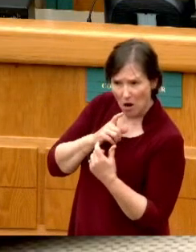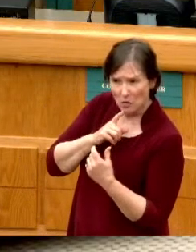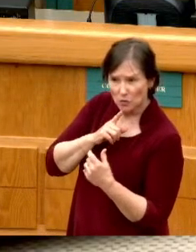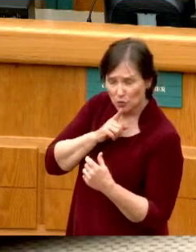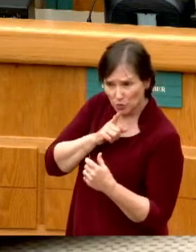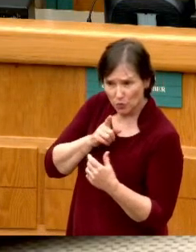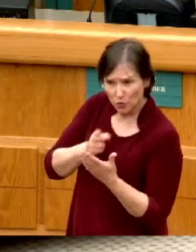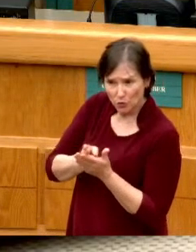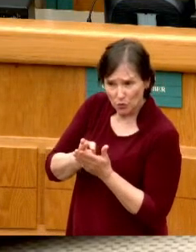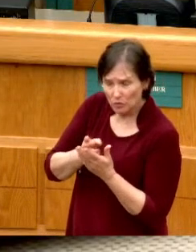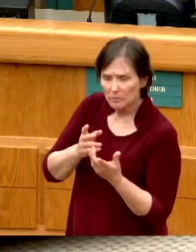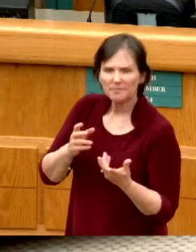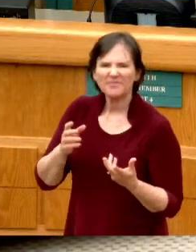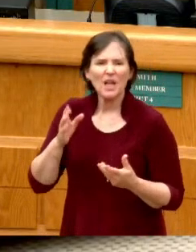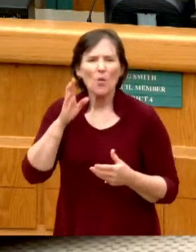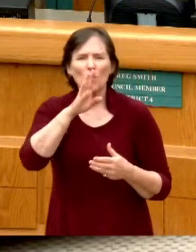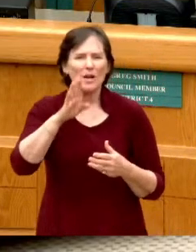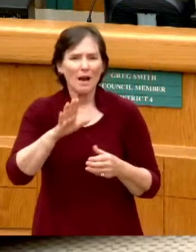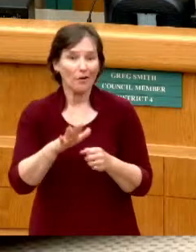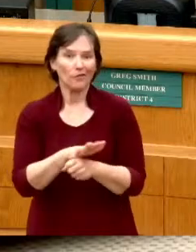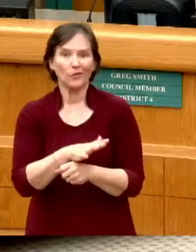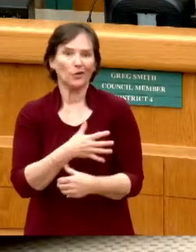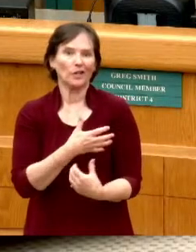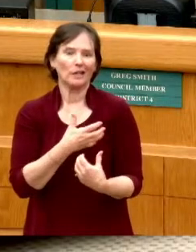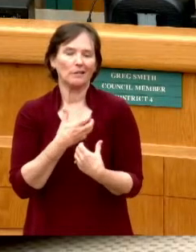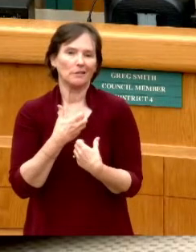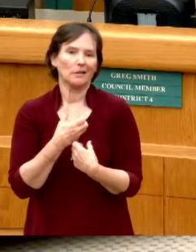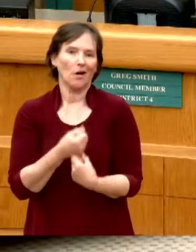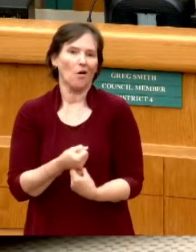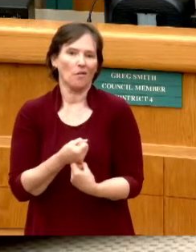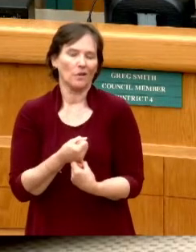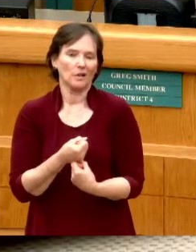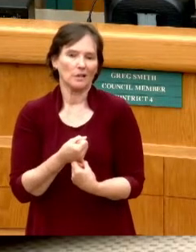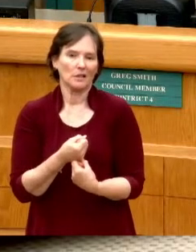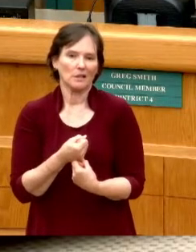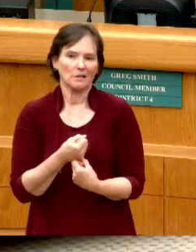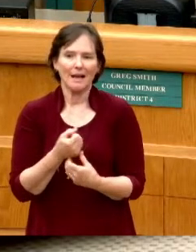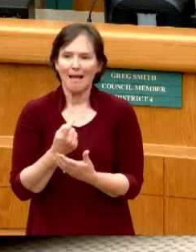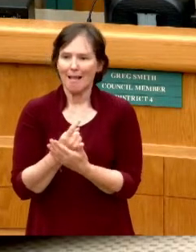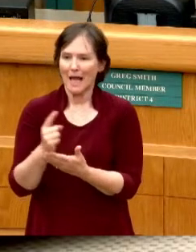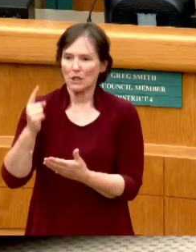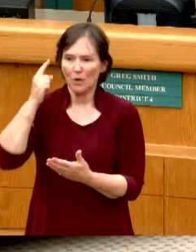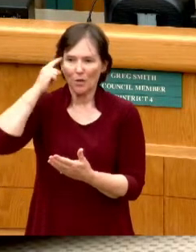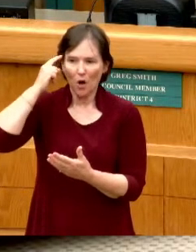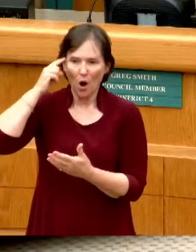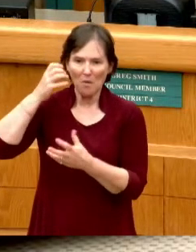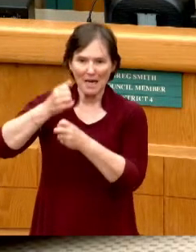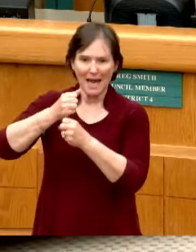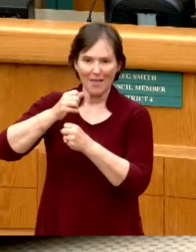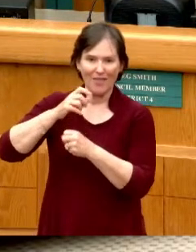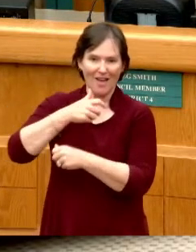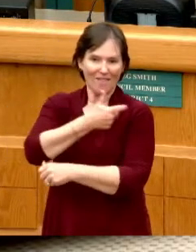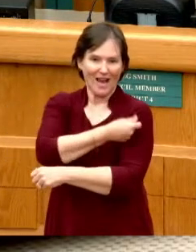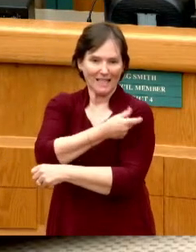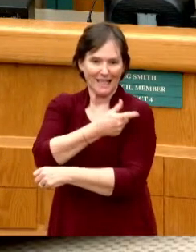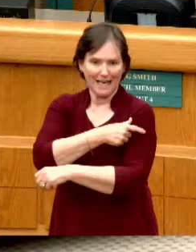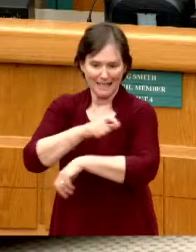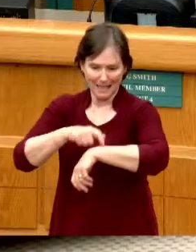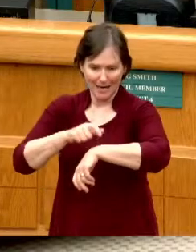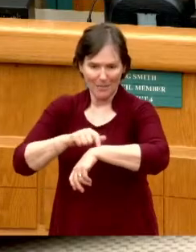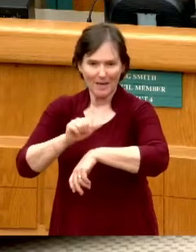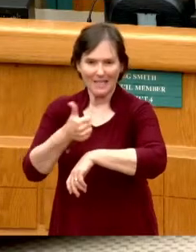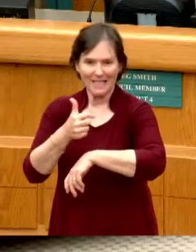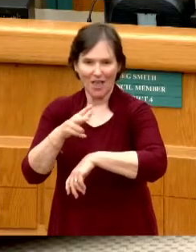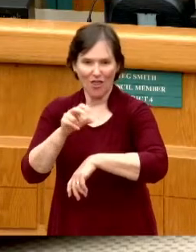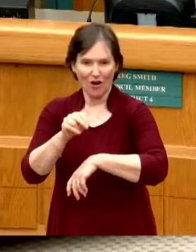You know, we're never confident anymore. After last week, we thought we were receiving vaccine at 10:30 because we had a shipment